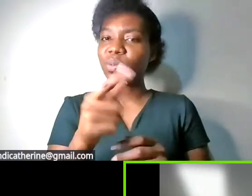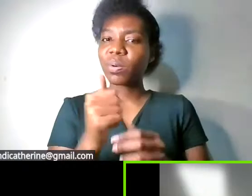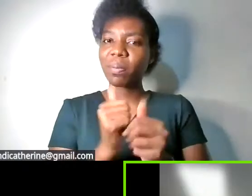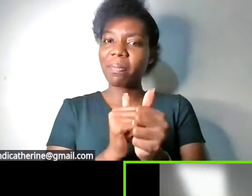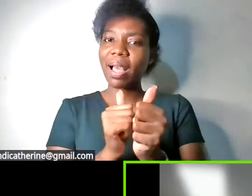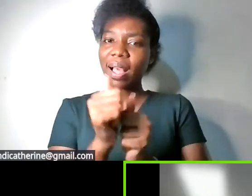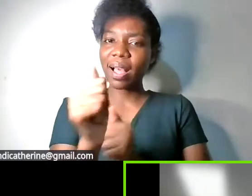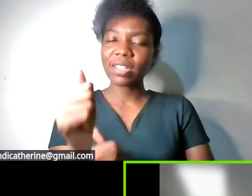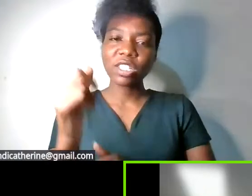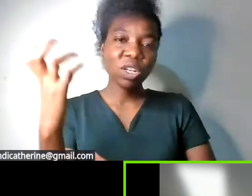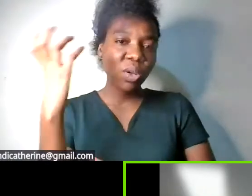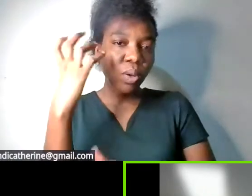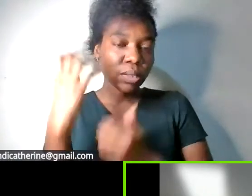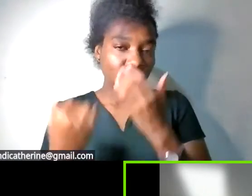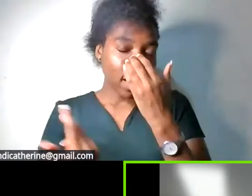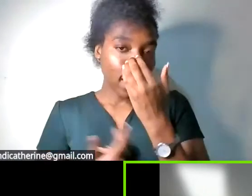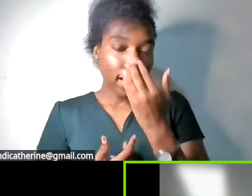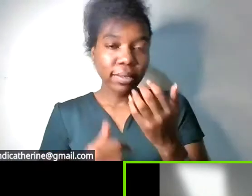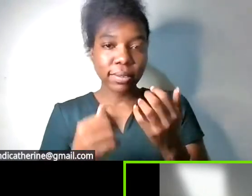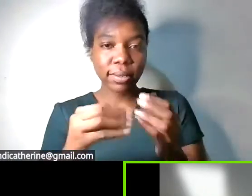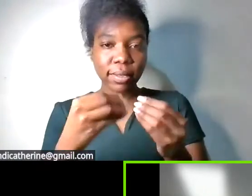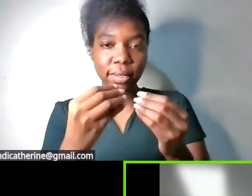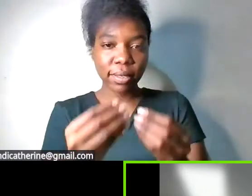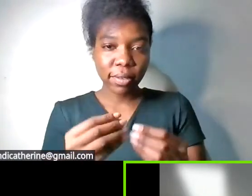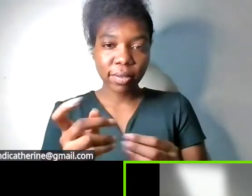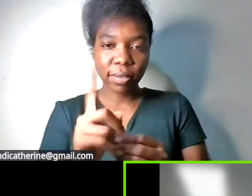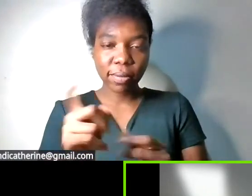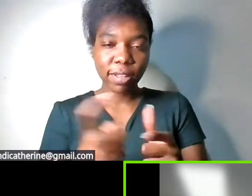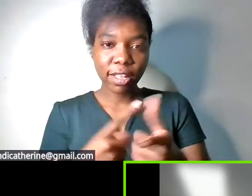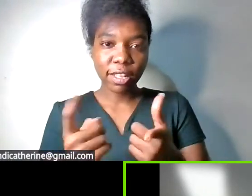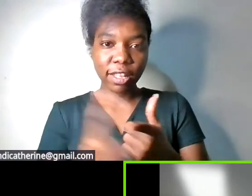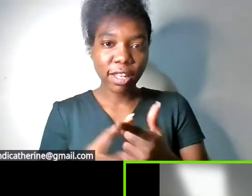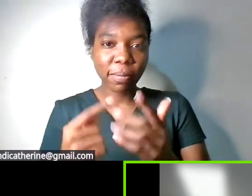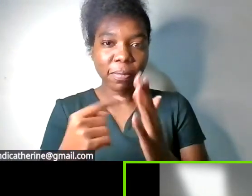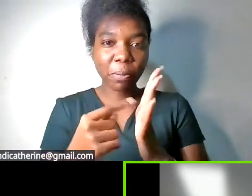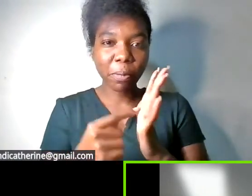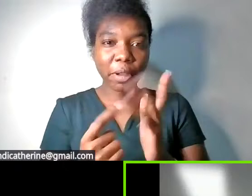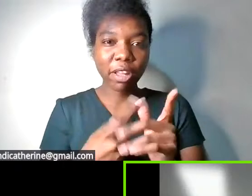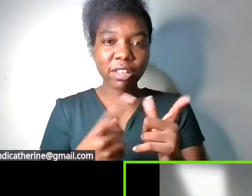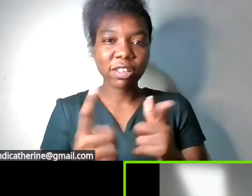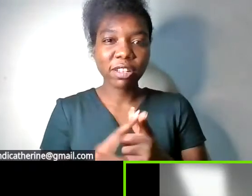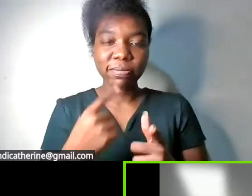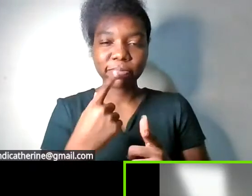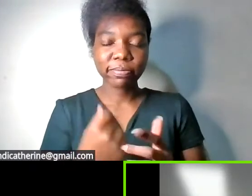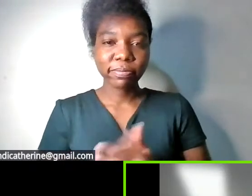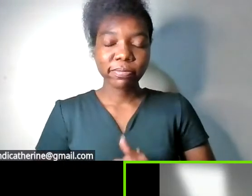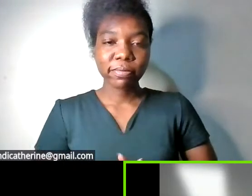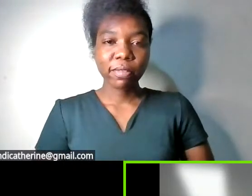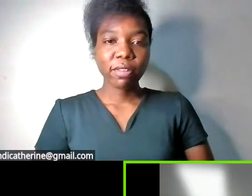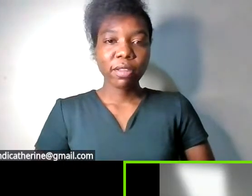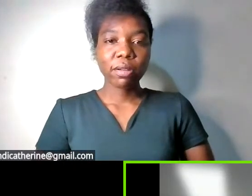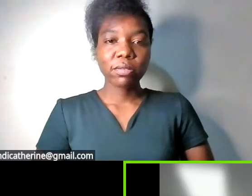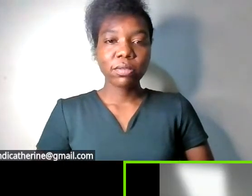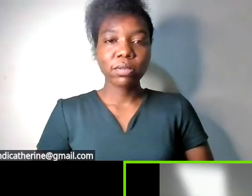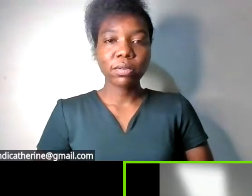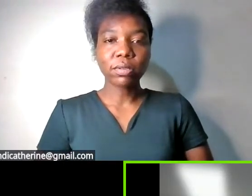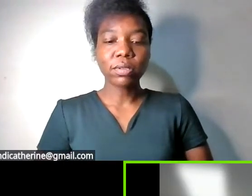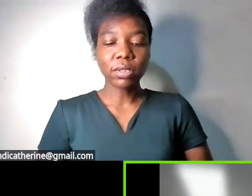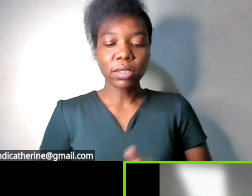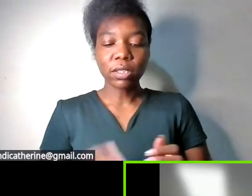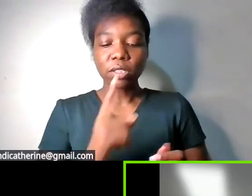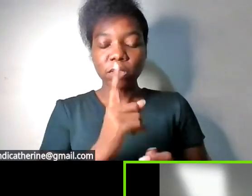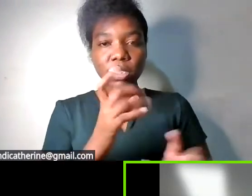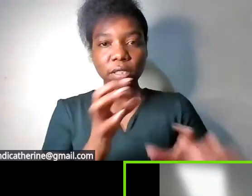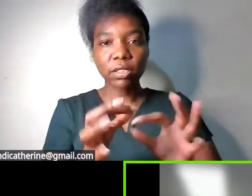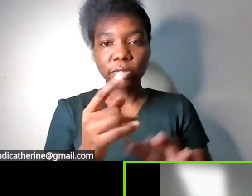the equivalent as far as the credit system, right? So in order for a student to earn their OSSD, they need to